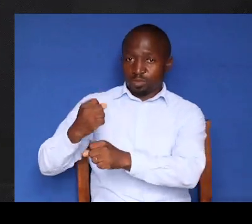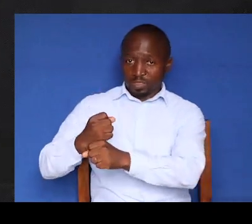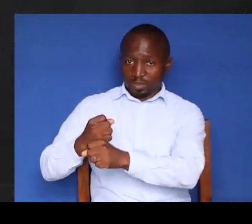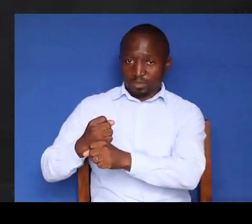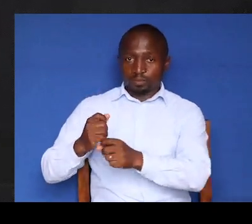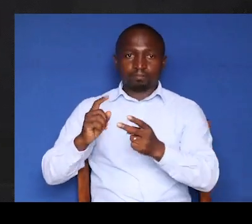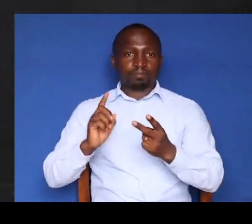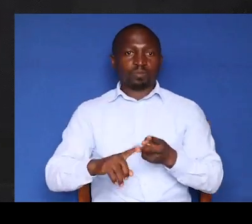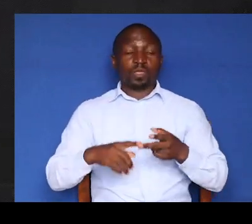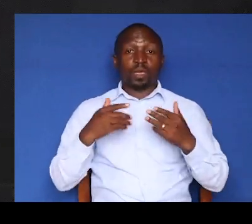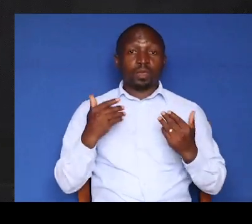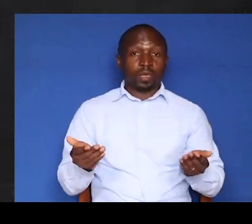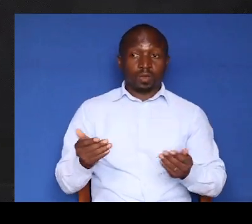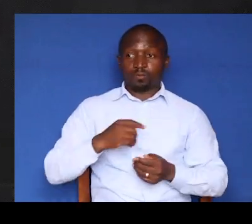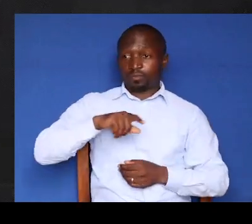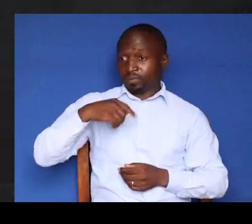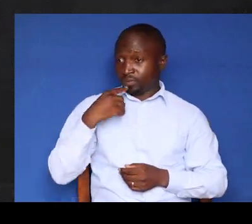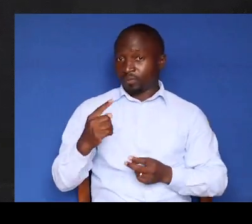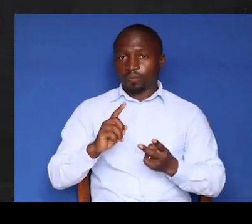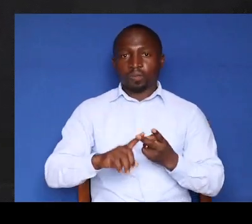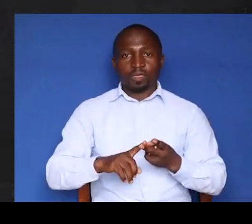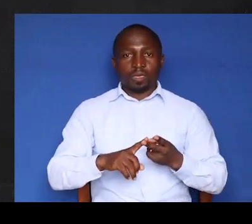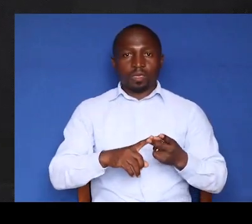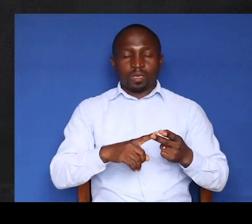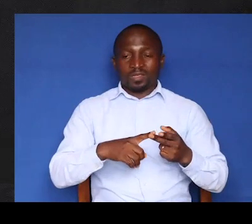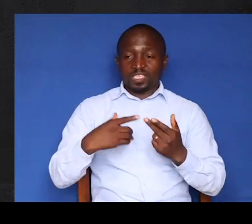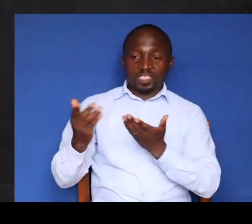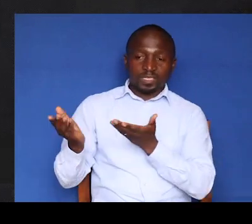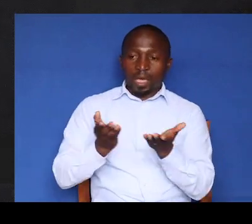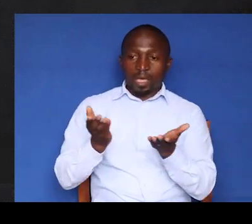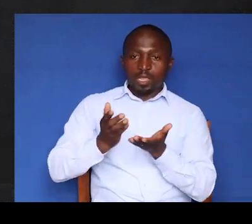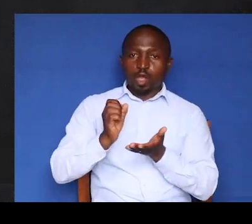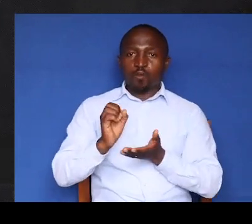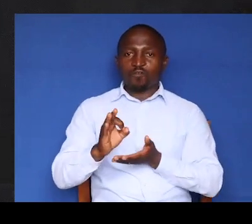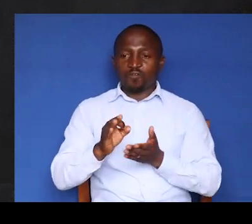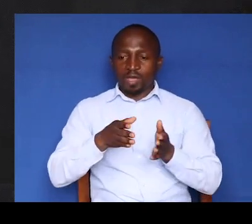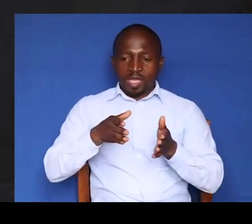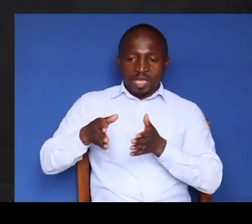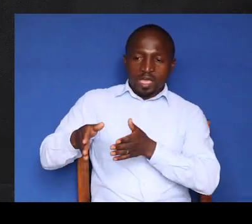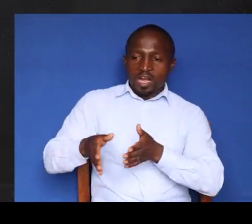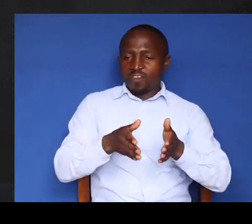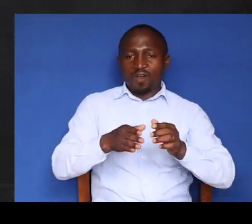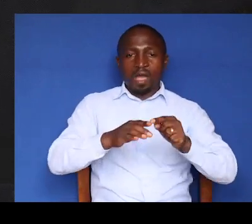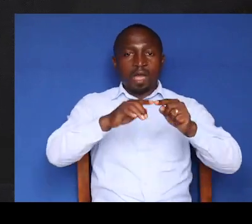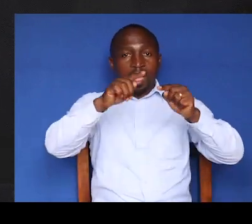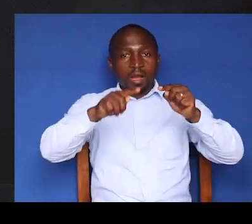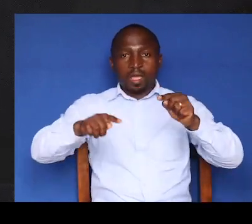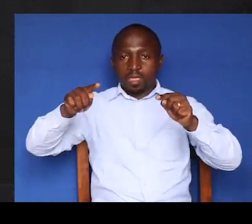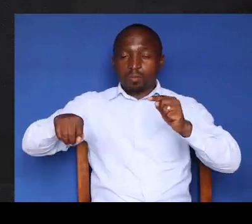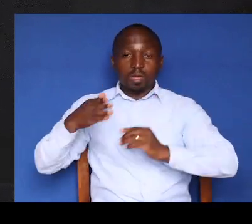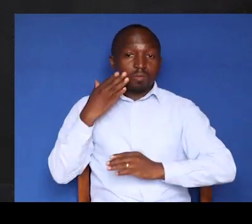say, the study of river regime is important in African development as implementation of